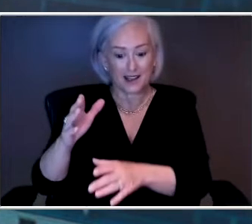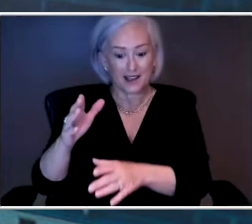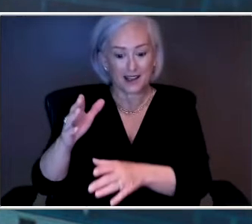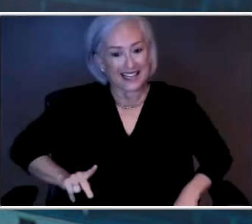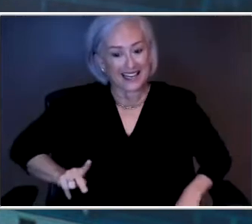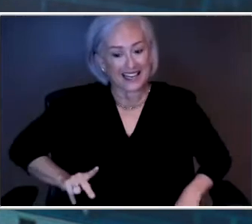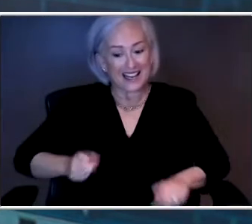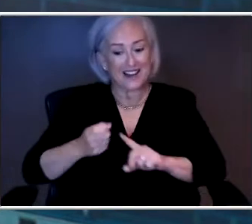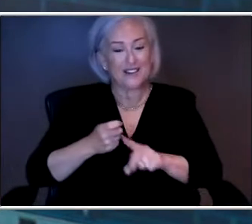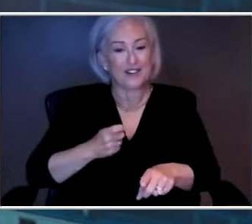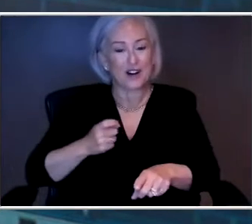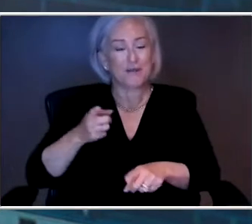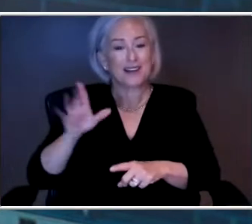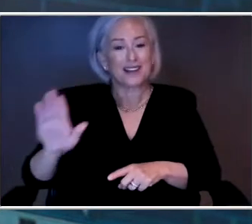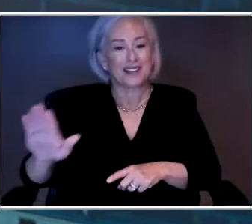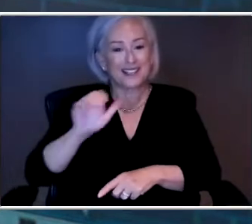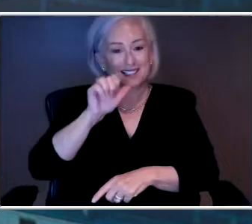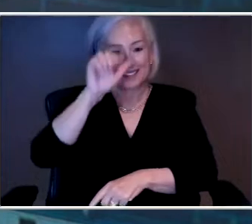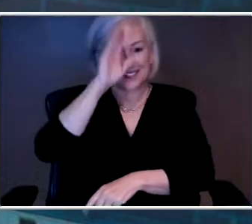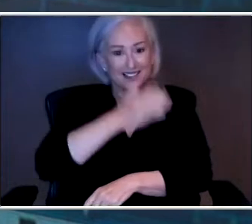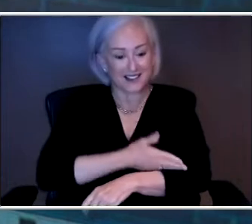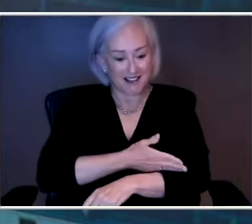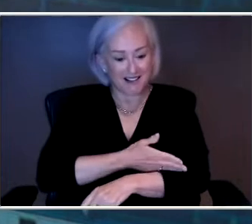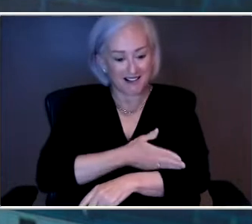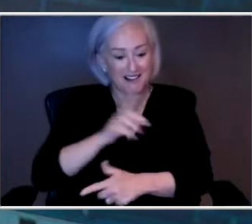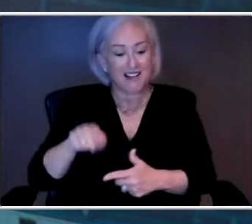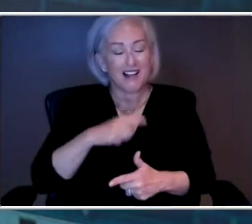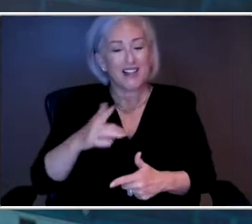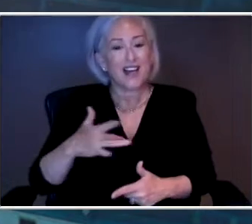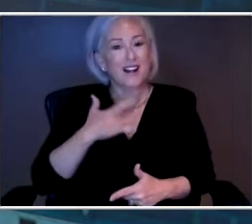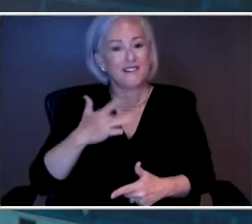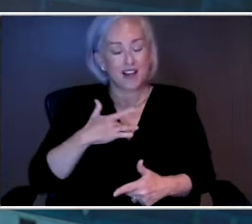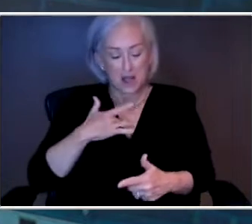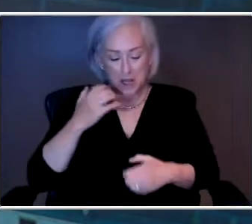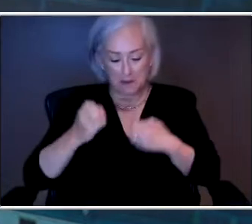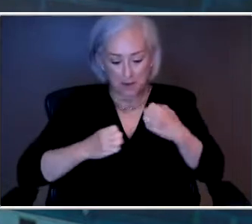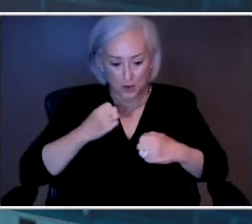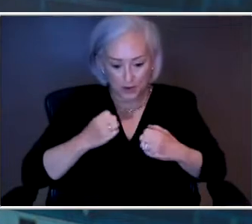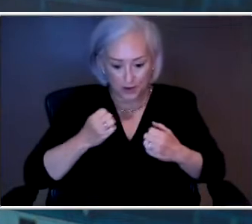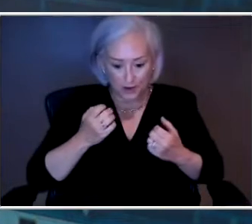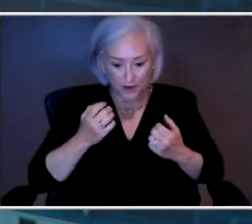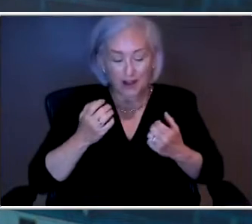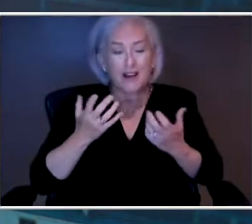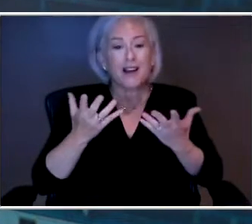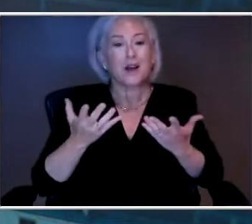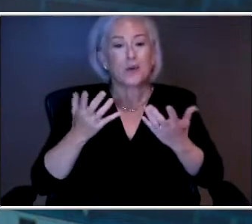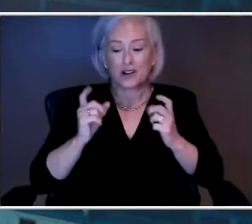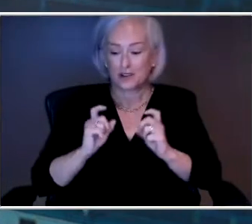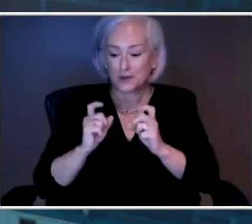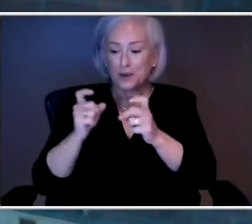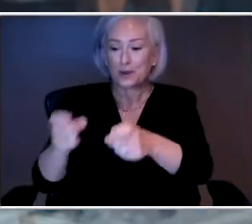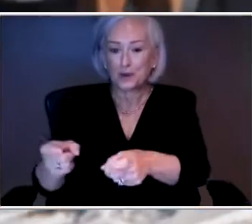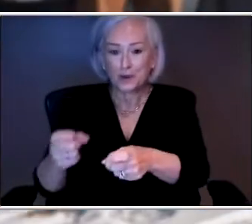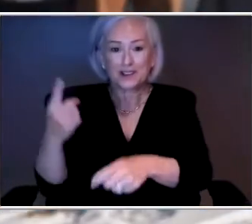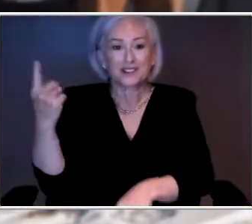son. Then Frank got emotional and showed his own generosity when he saw a story on the